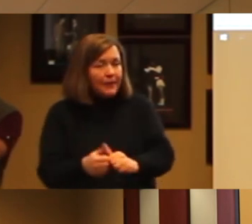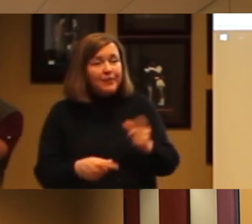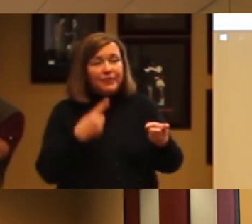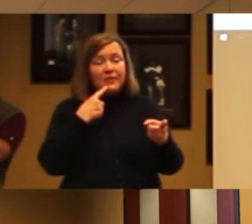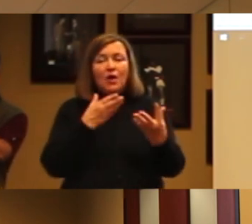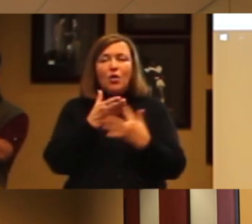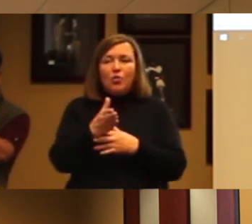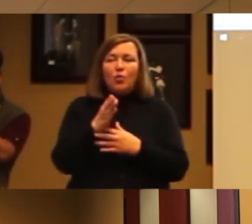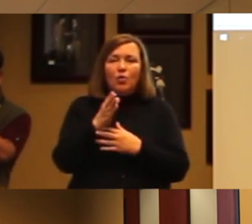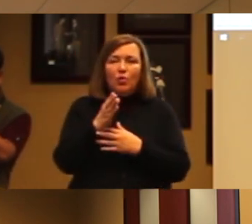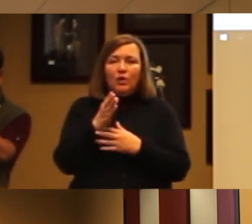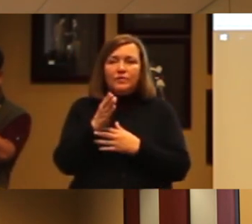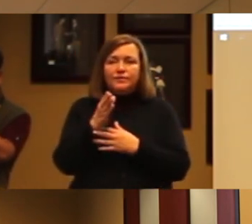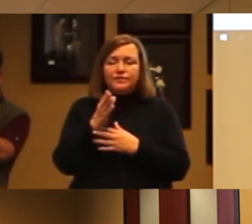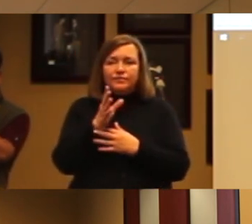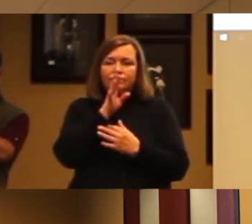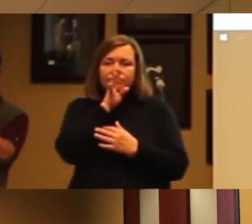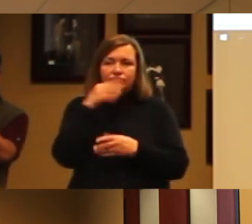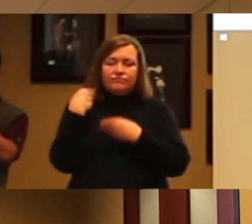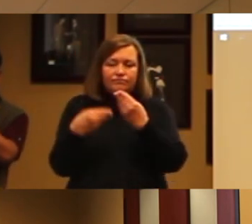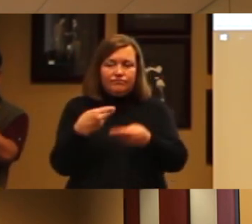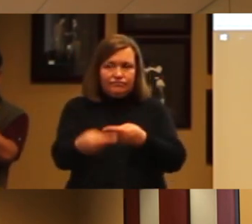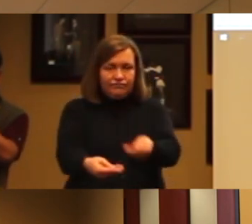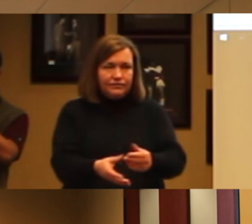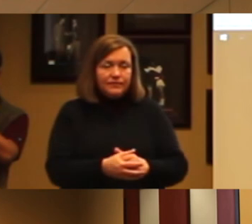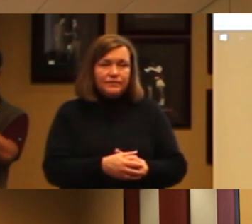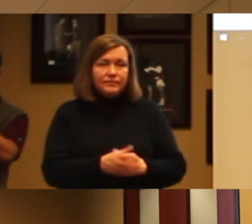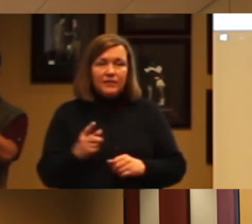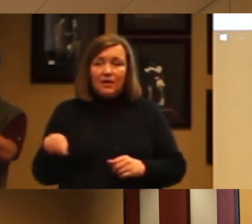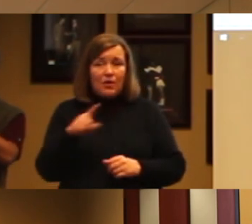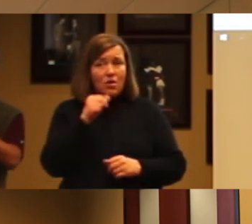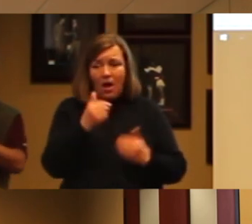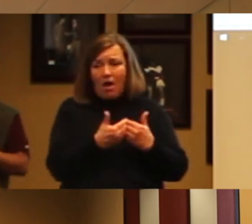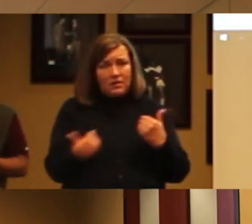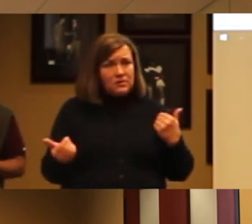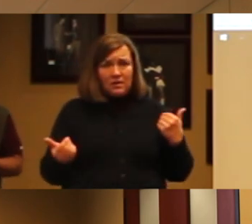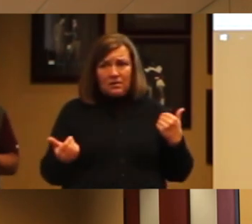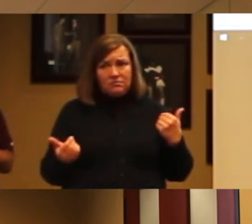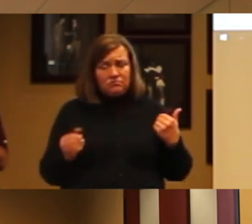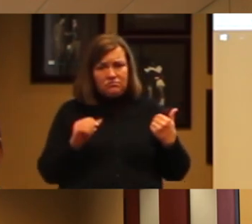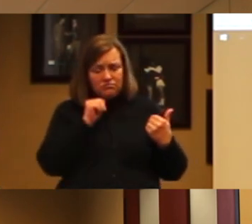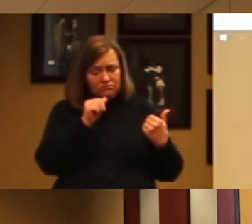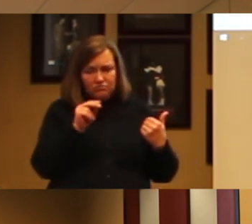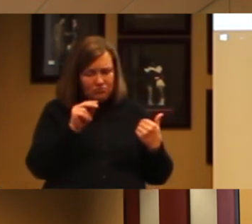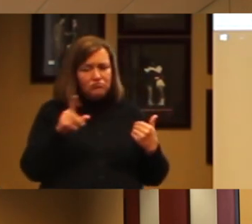oral communication. You know, they are not isolated by any stretch of the